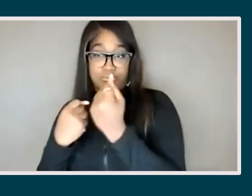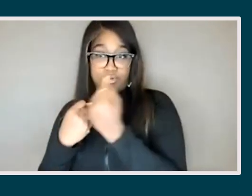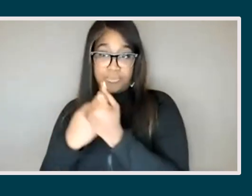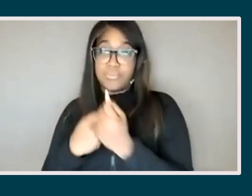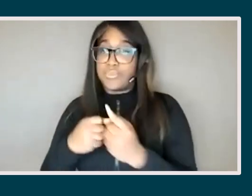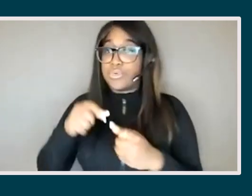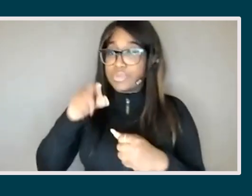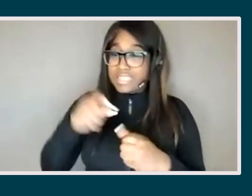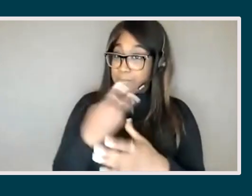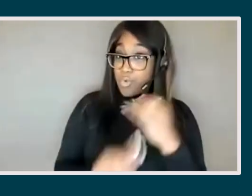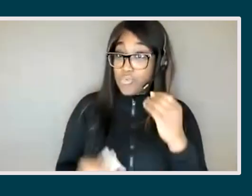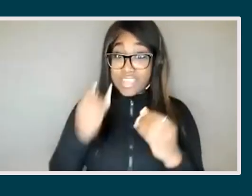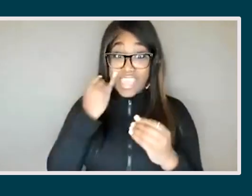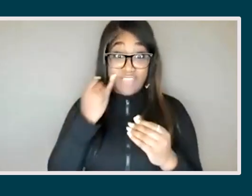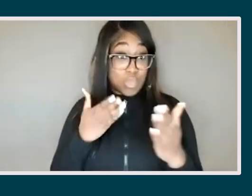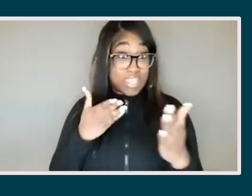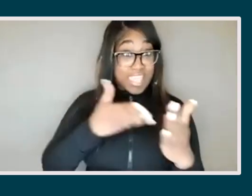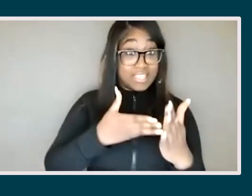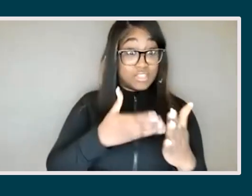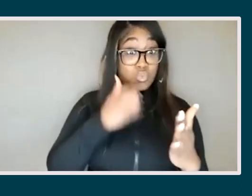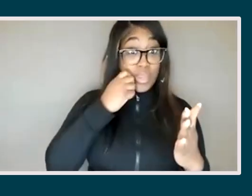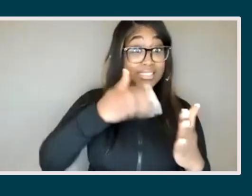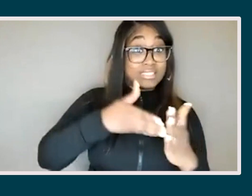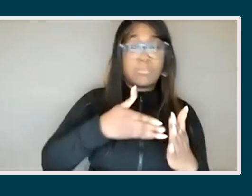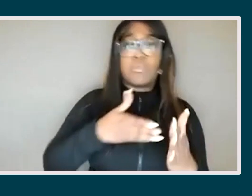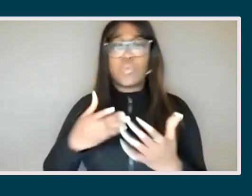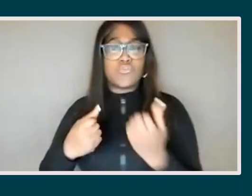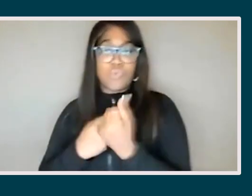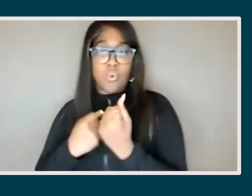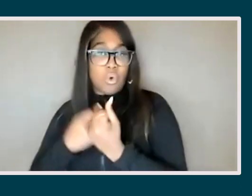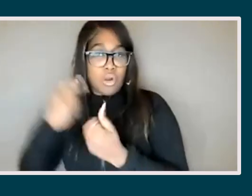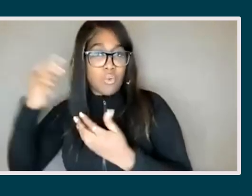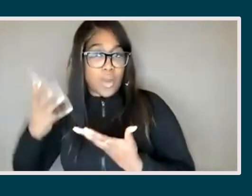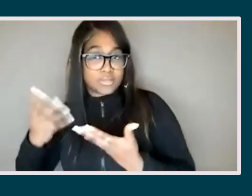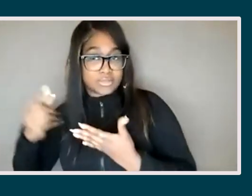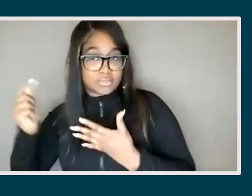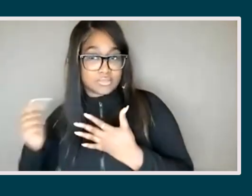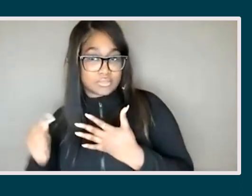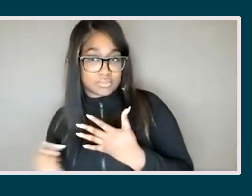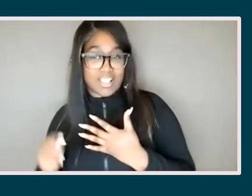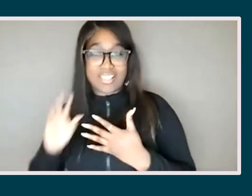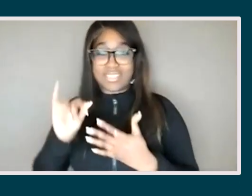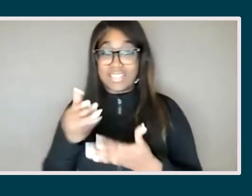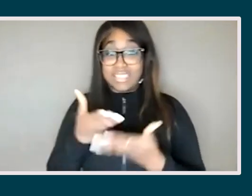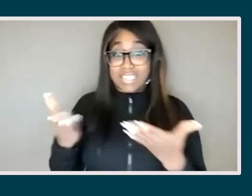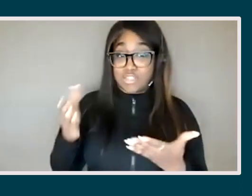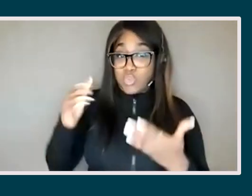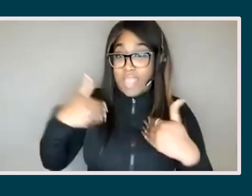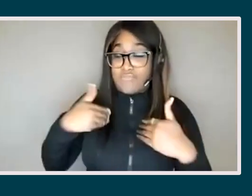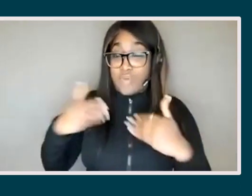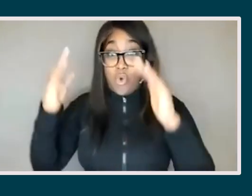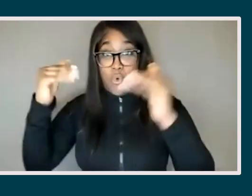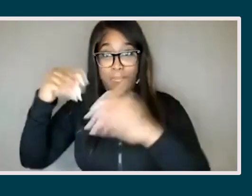you're against racism, what is it that you're for? That's the thing. That's the thing to have hope in. But in the Barn